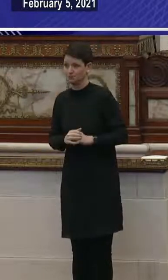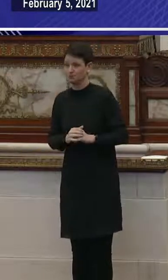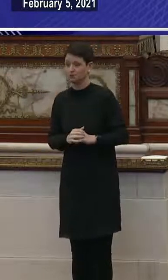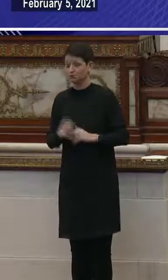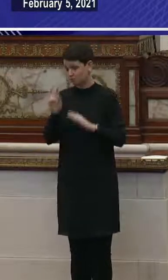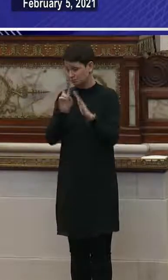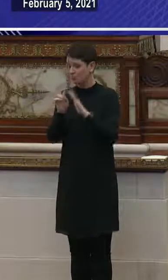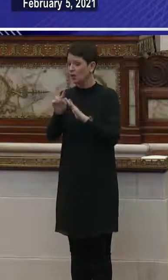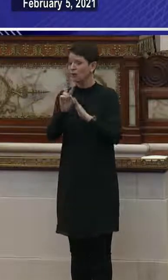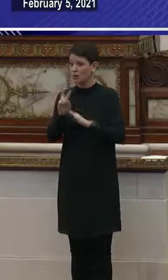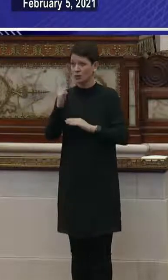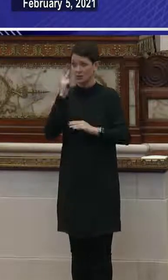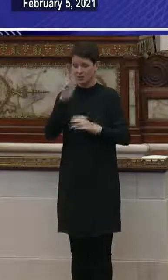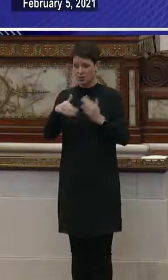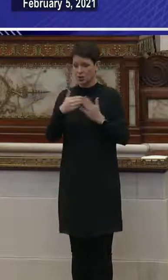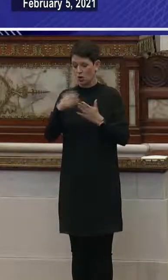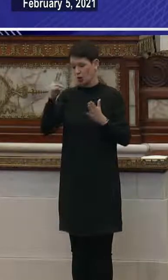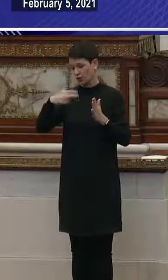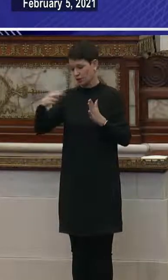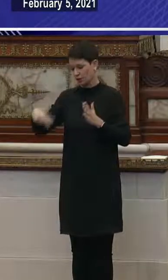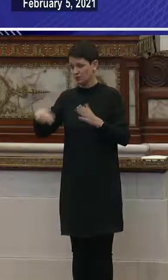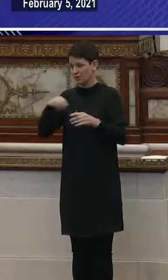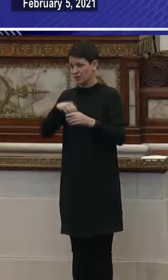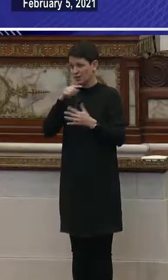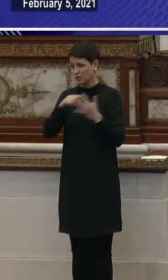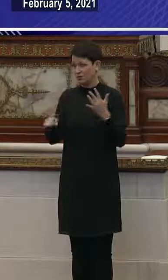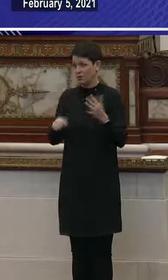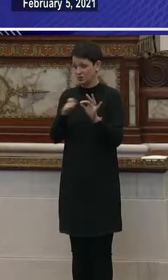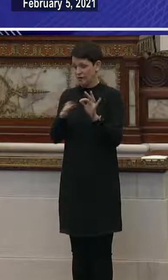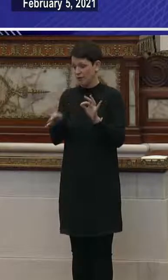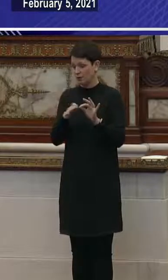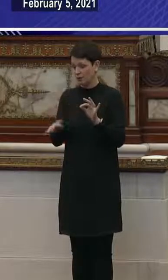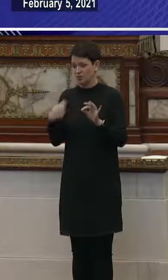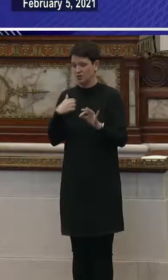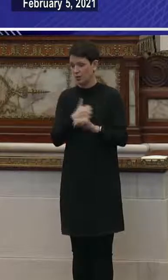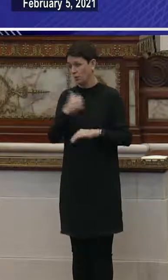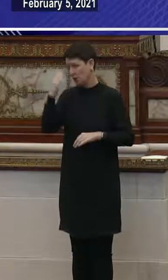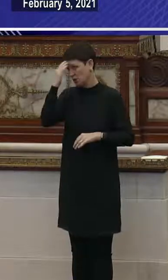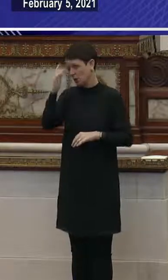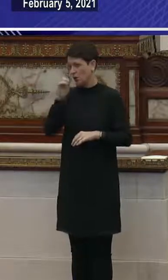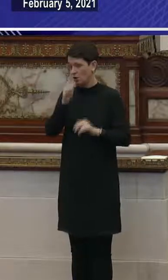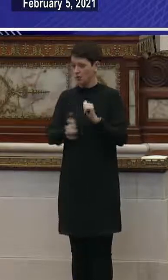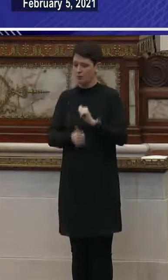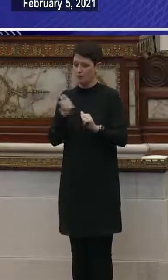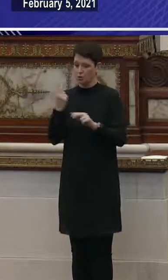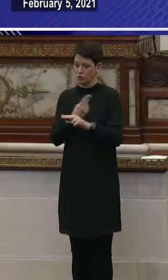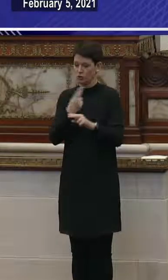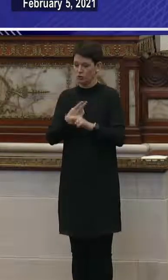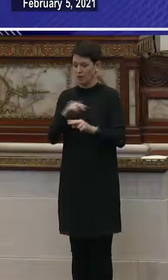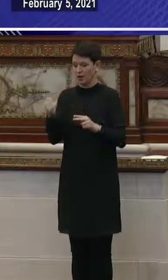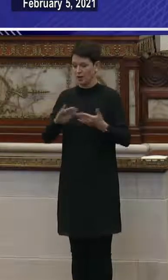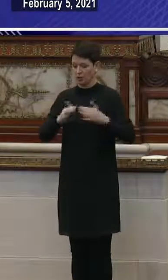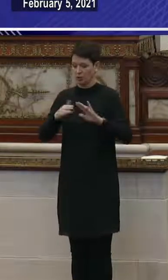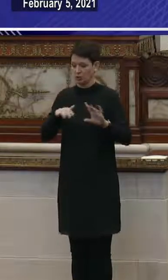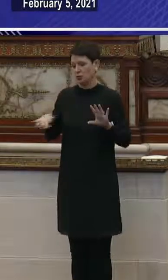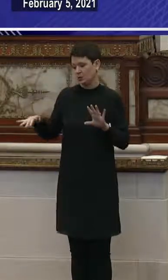look forward to seeing all the literature in the languages that we know are the most used by other